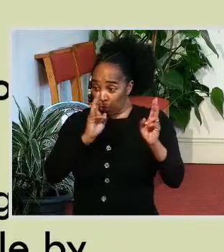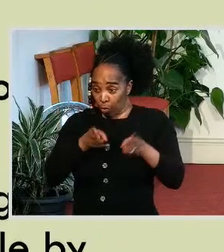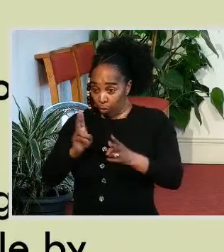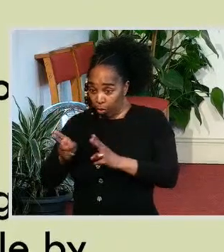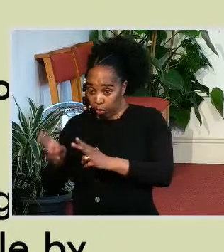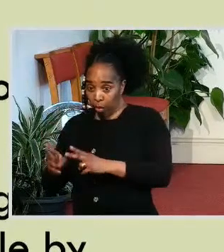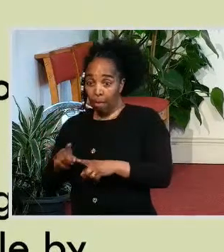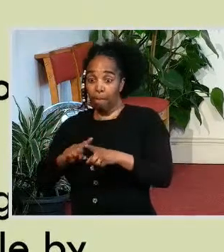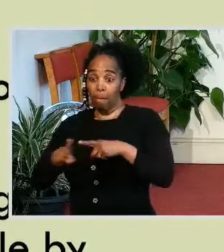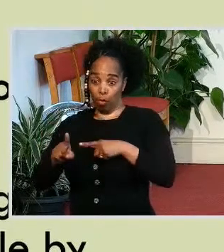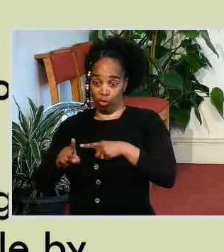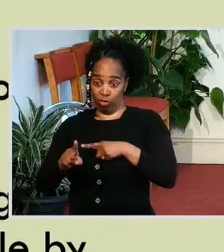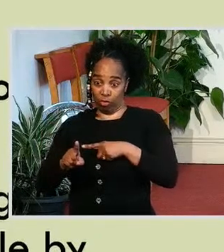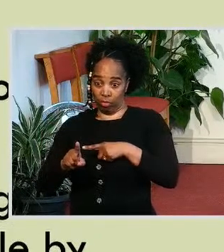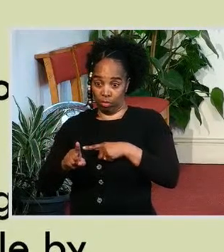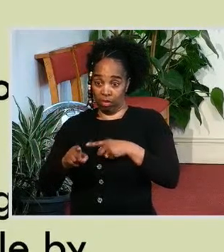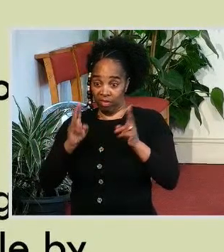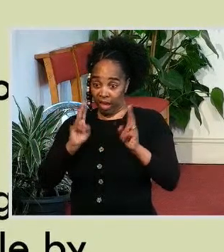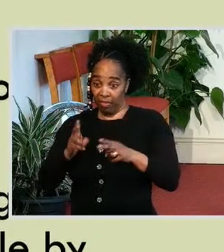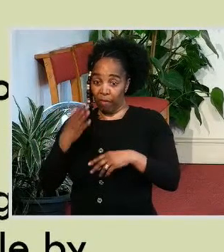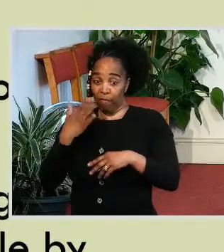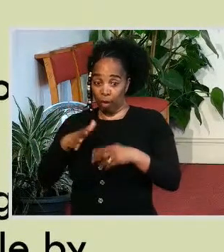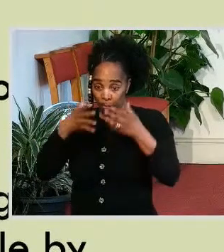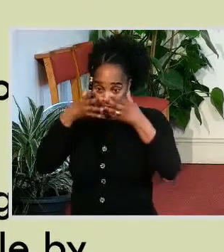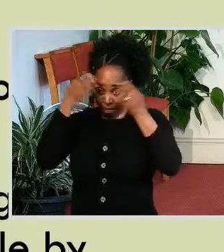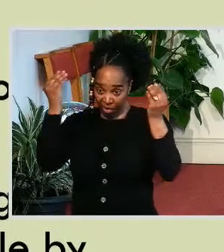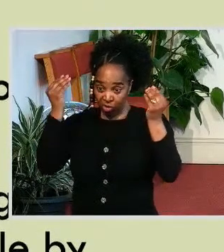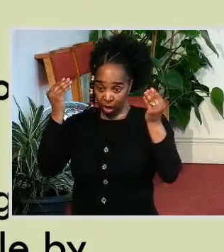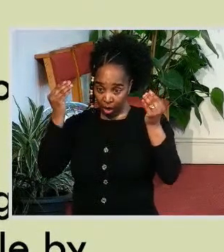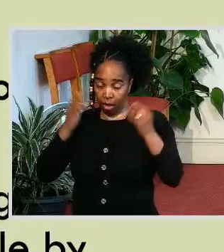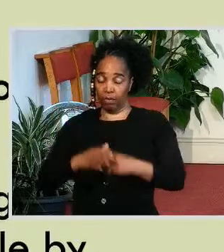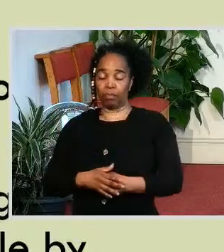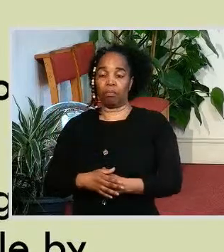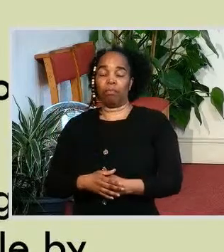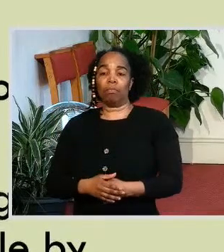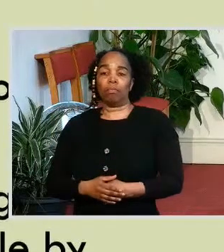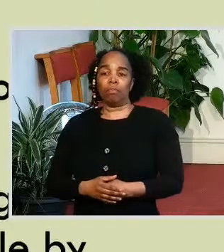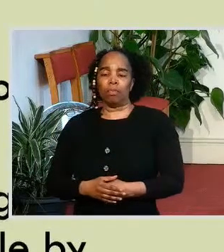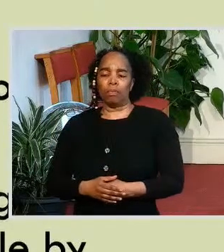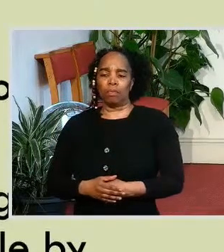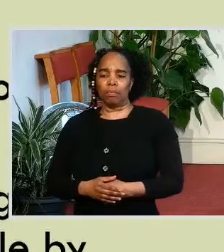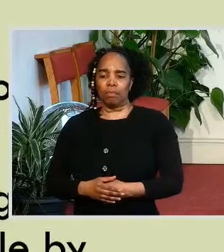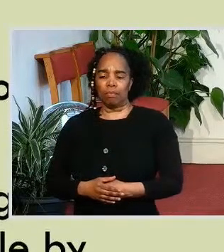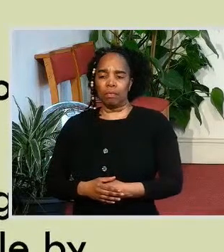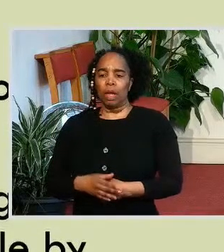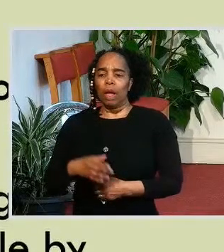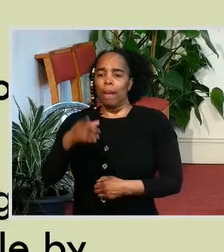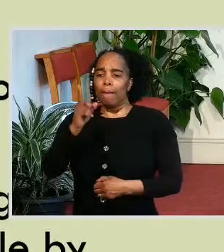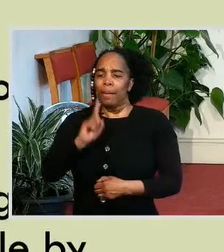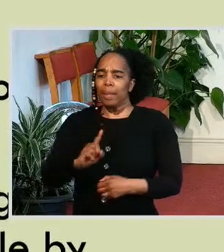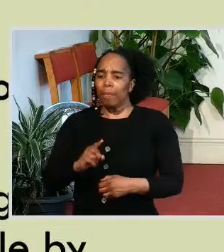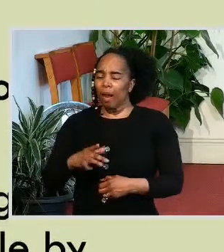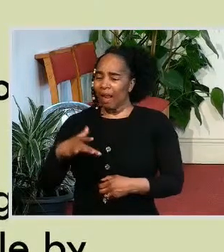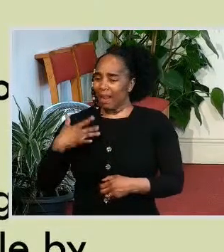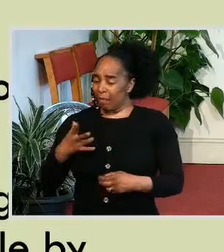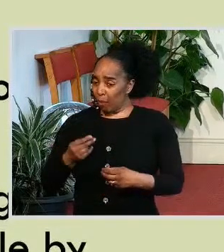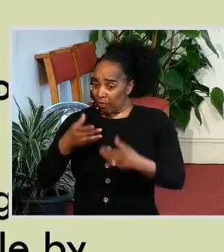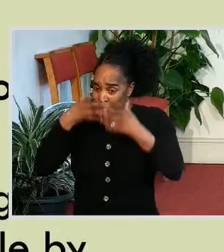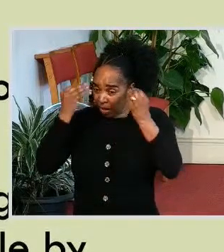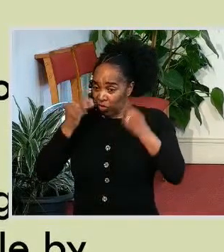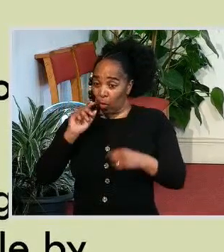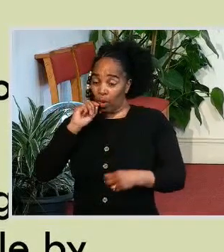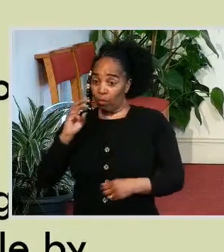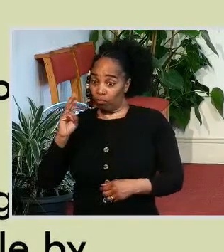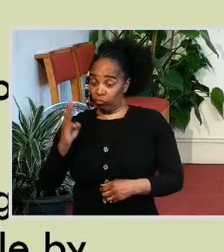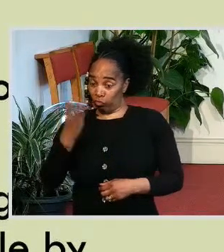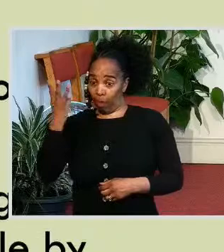when I first heard about this. And the number of people living with dementia is expected to triple by